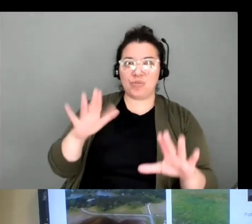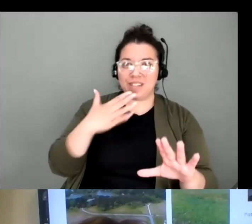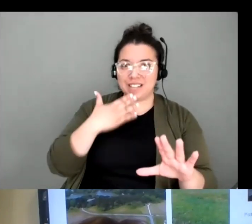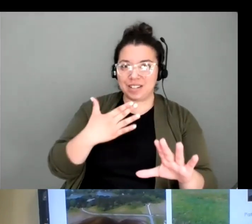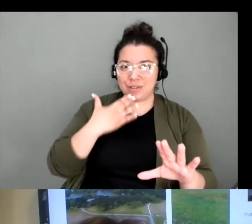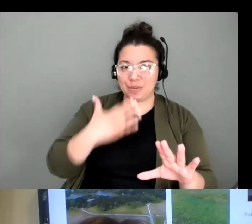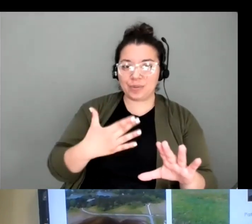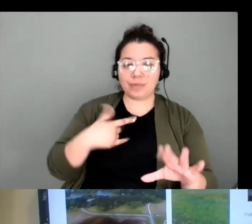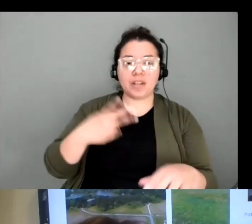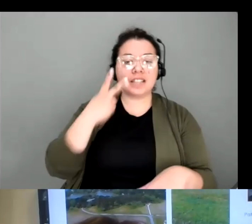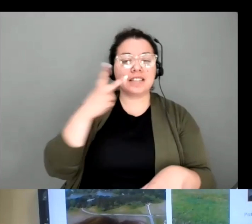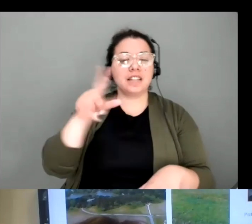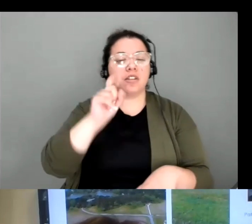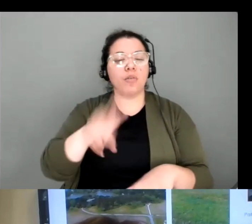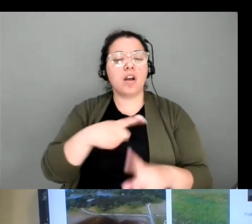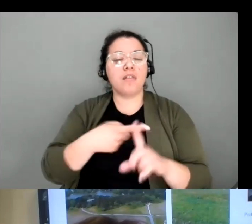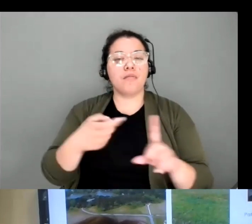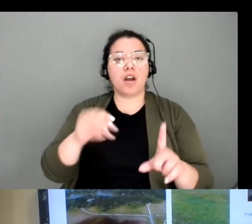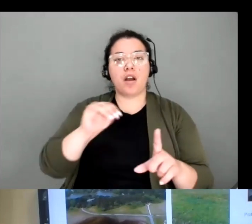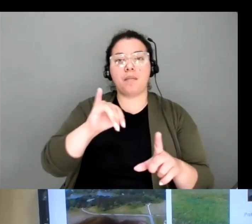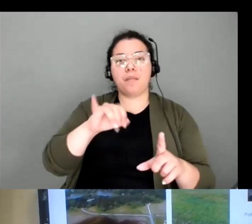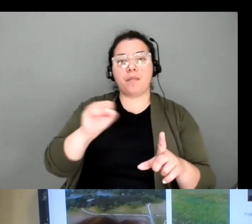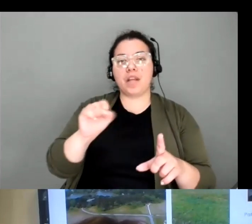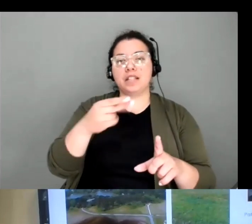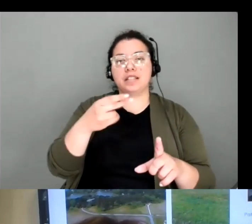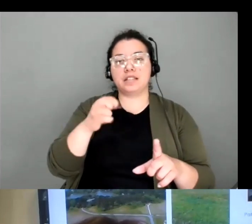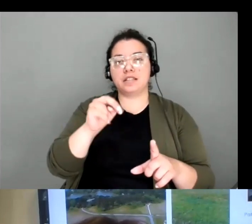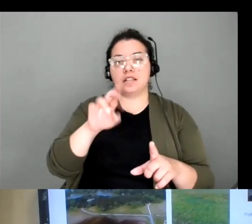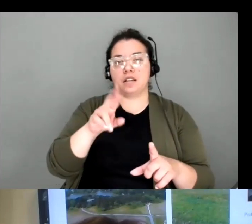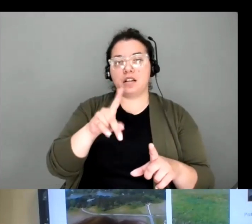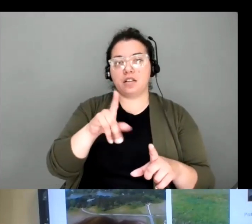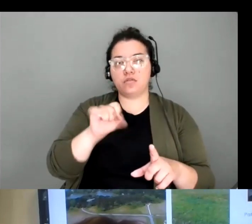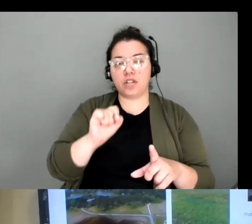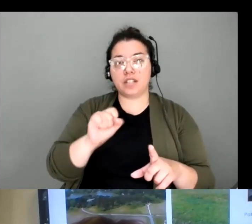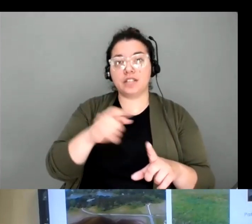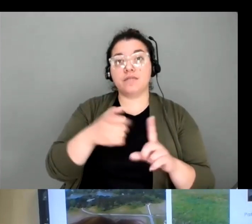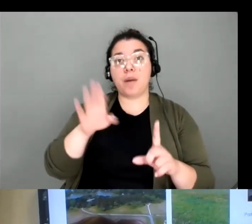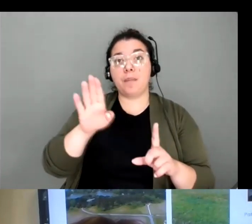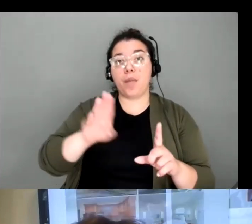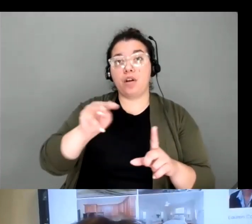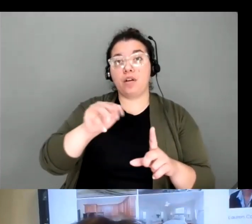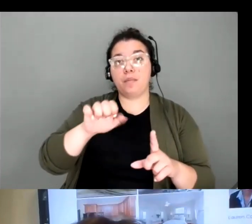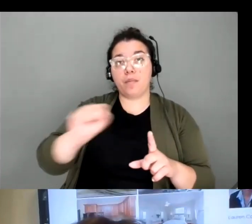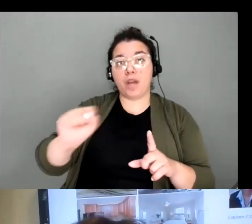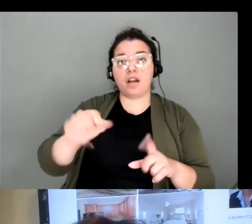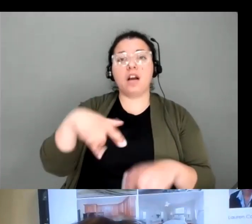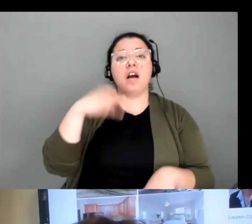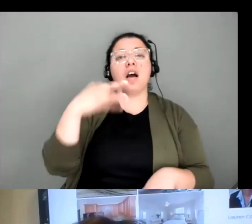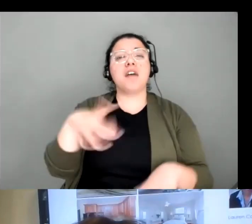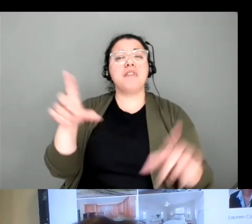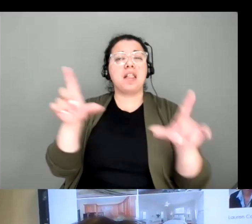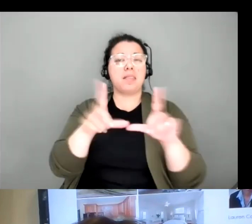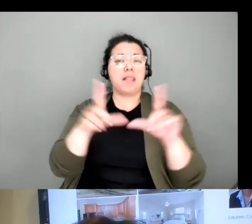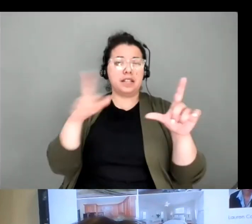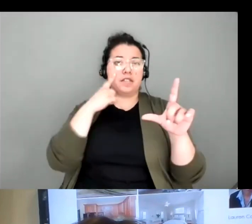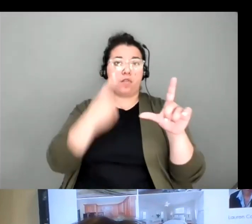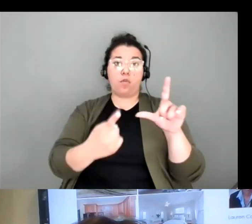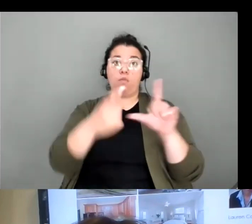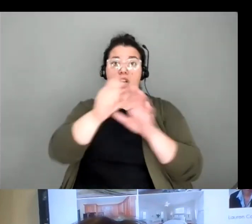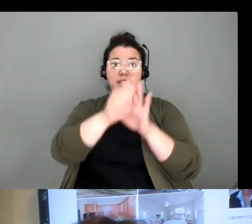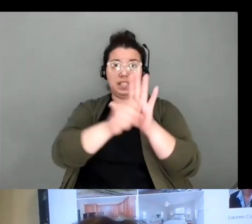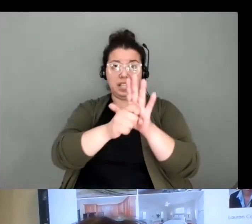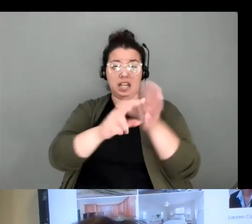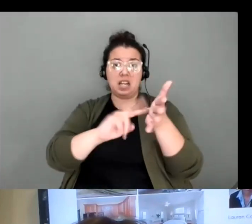Hendricks, Boston, Massachusetts. Thank you for coming. She said, once you're licensed in one state, do you have to be licensed in each